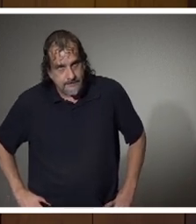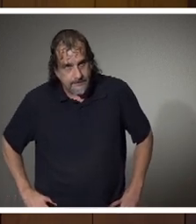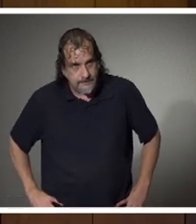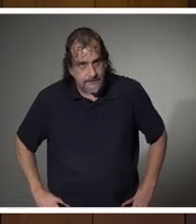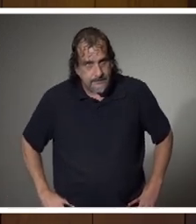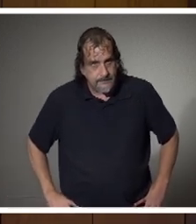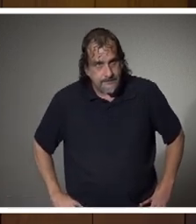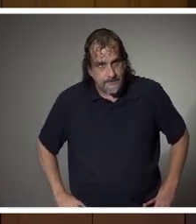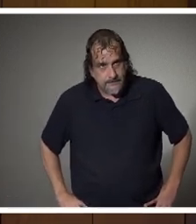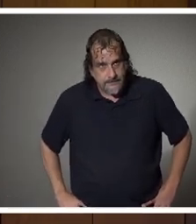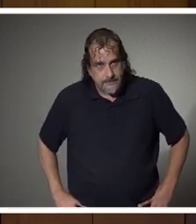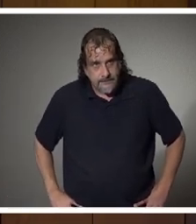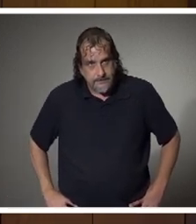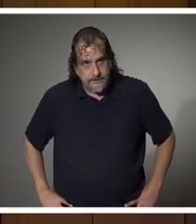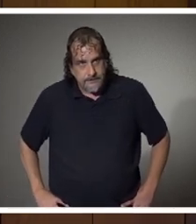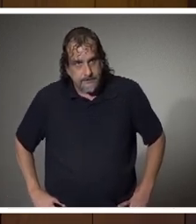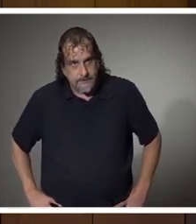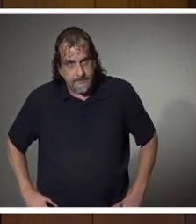WLOX has another question.